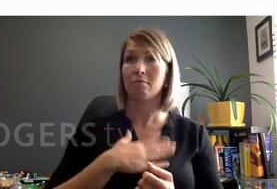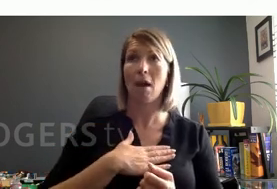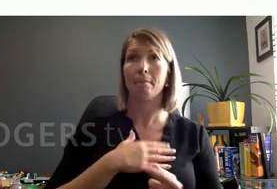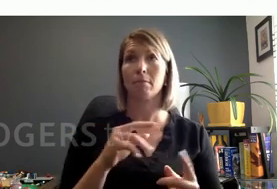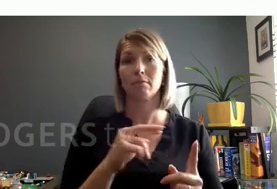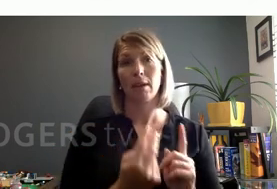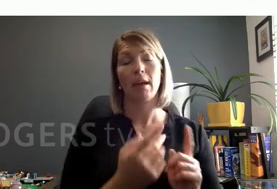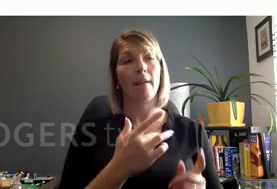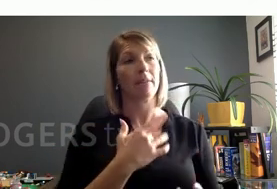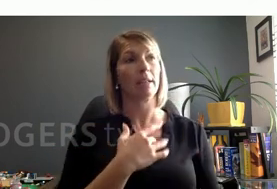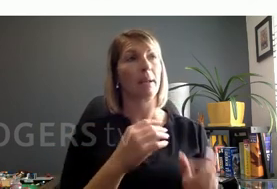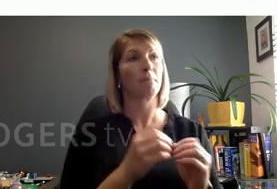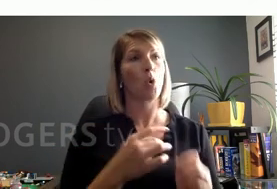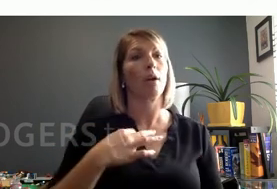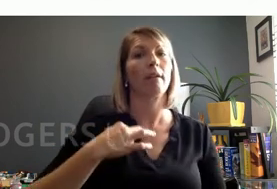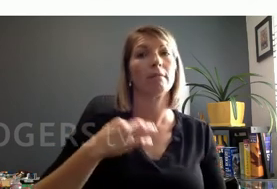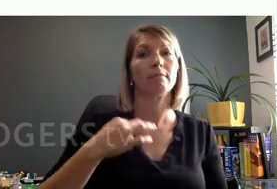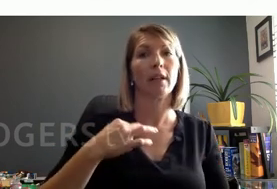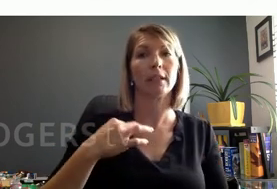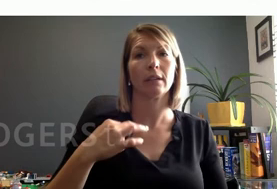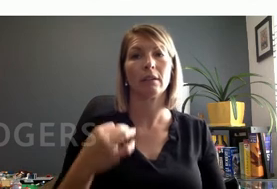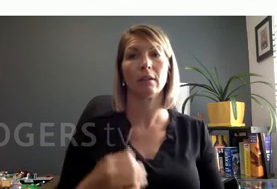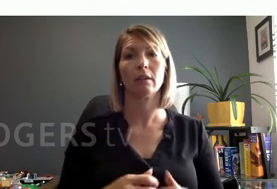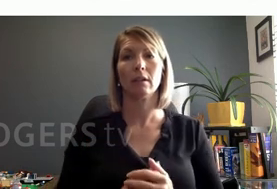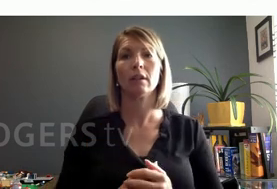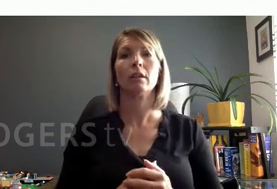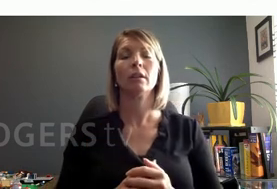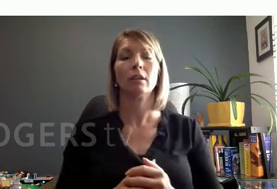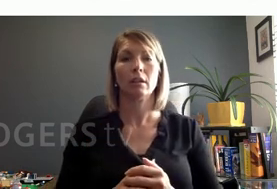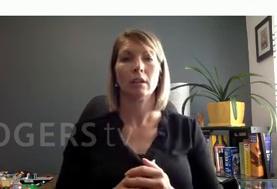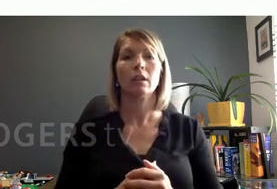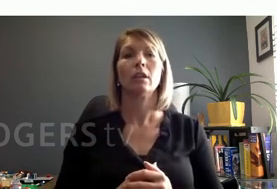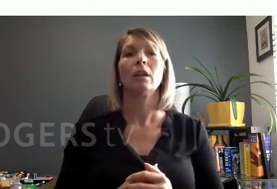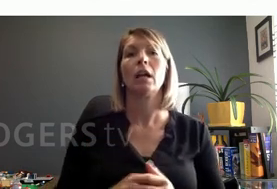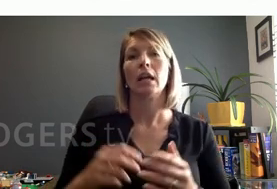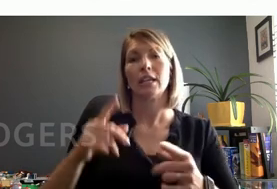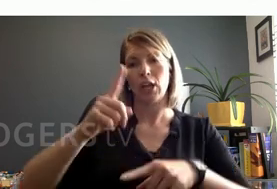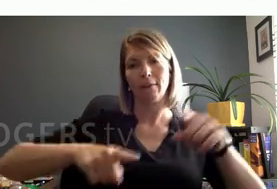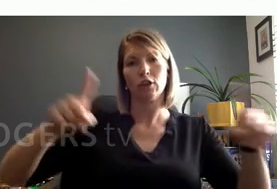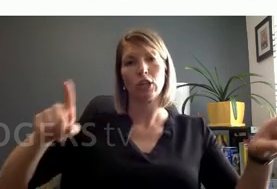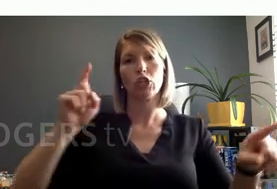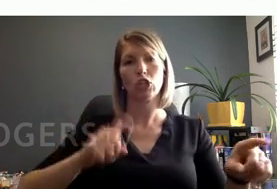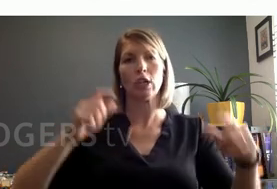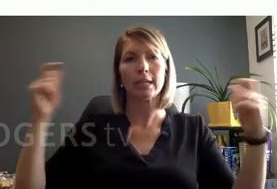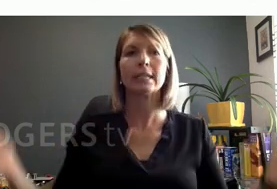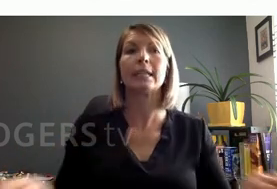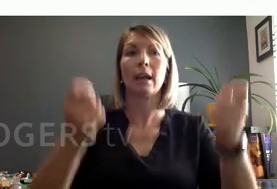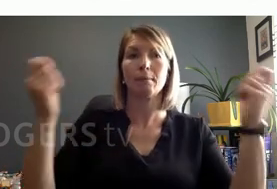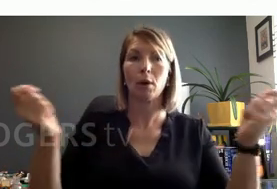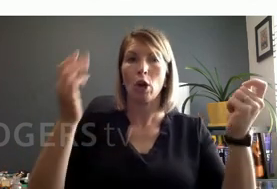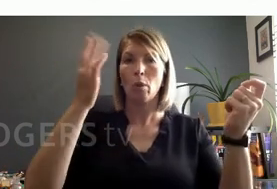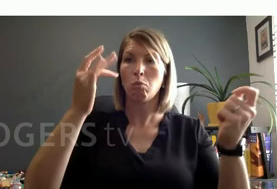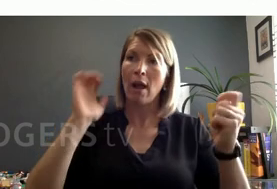right? You know, equity is legal requirements. Diversity is something we celebrate because it can actually enhance